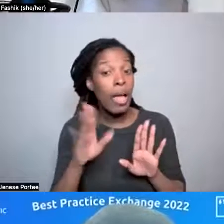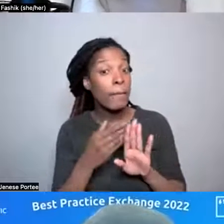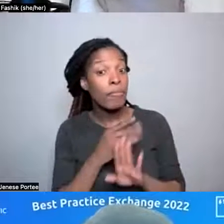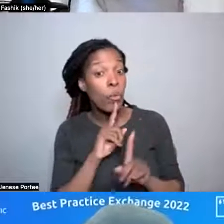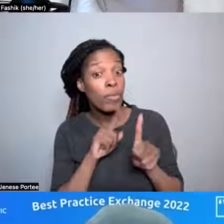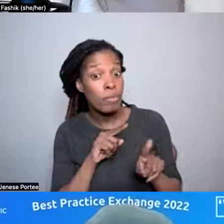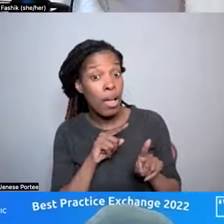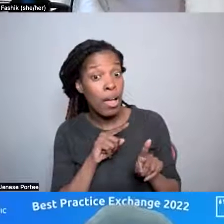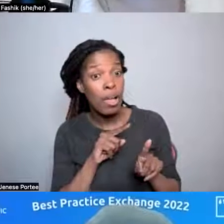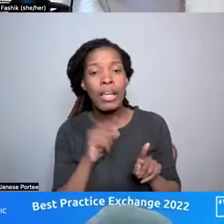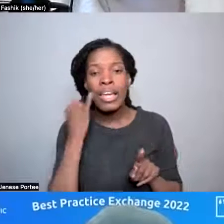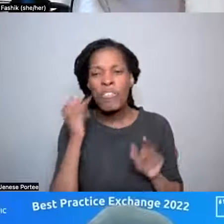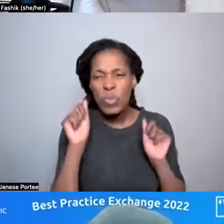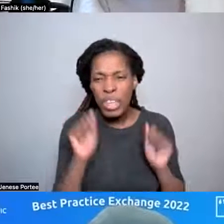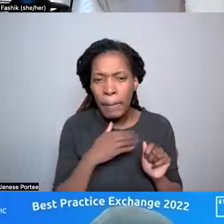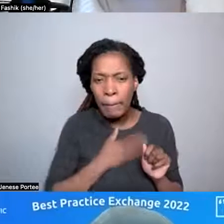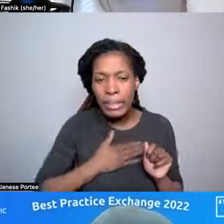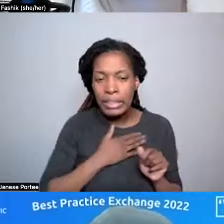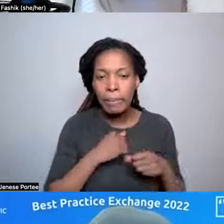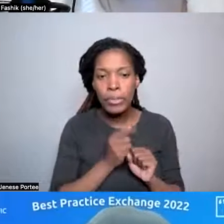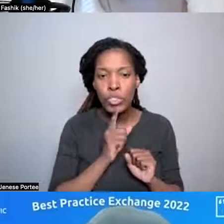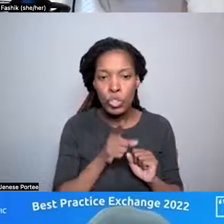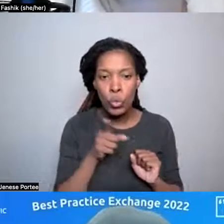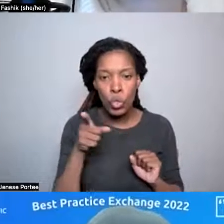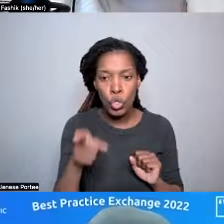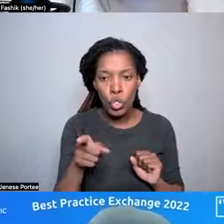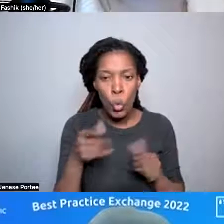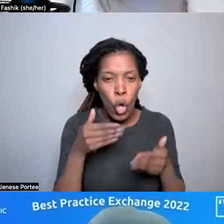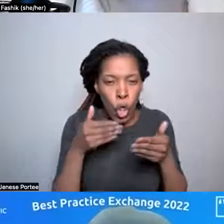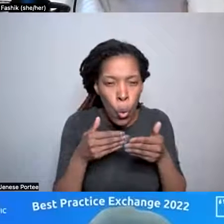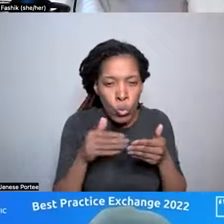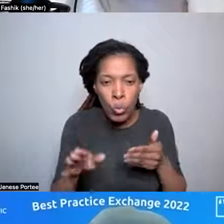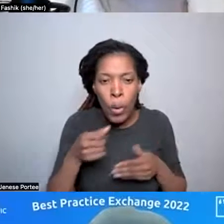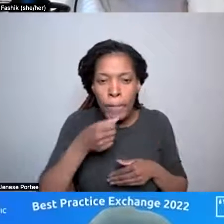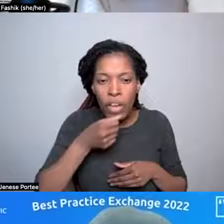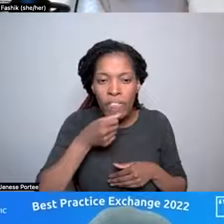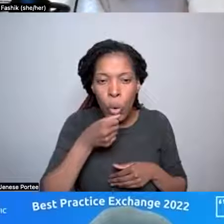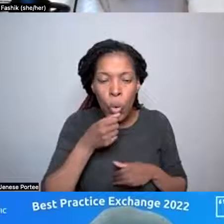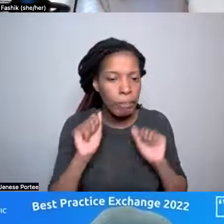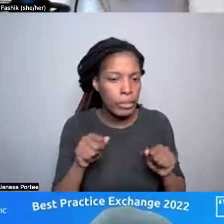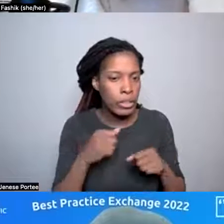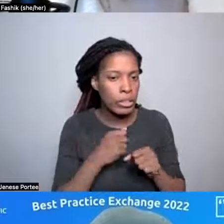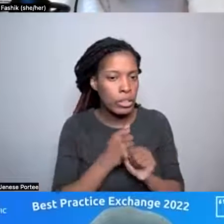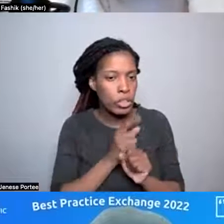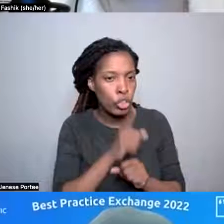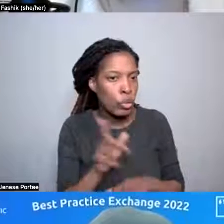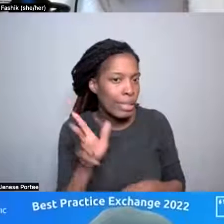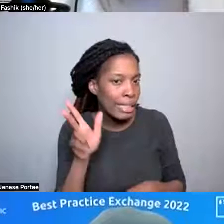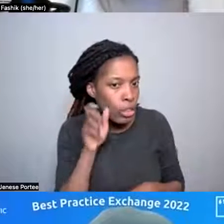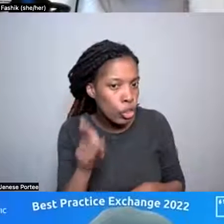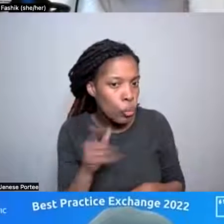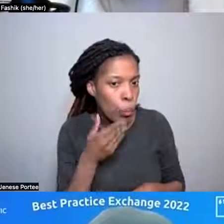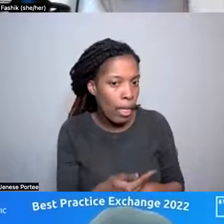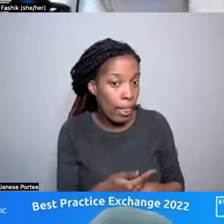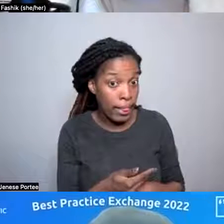answer, could you please make sure you are closer to the mic so we can hear you